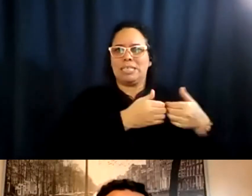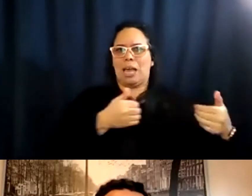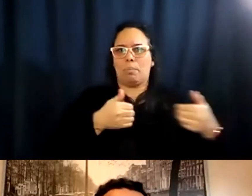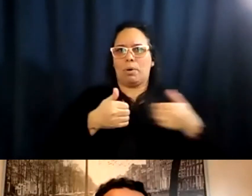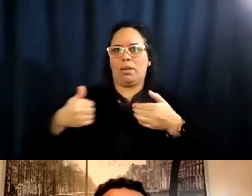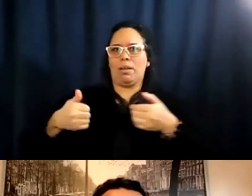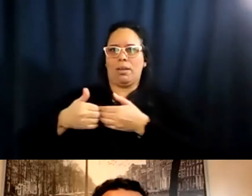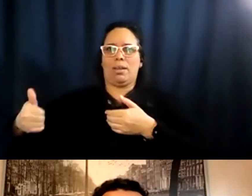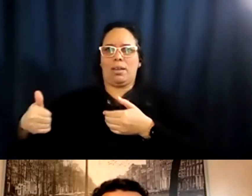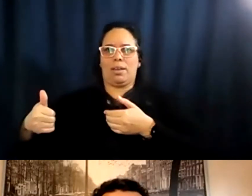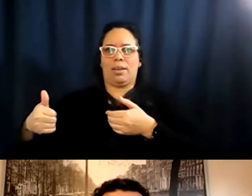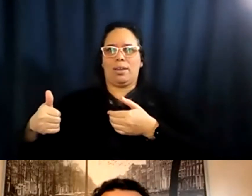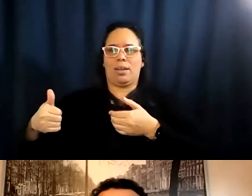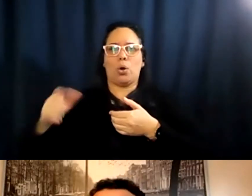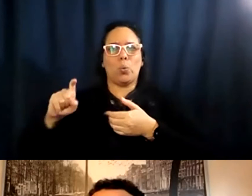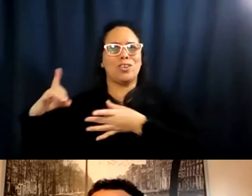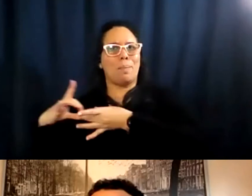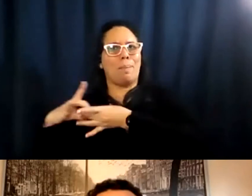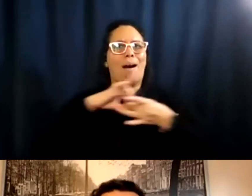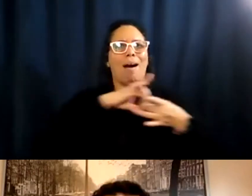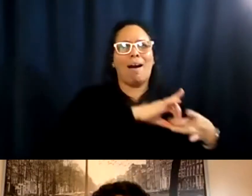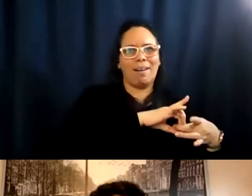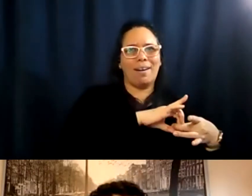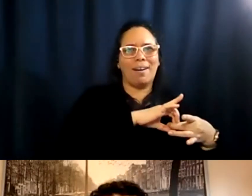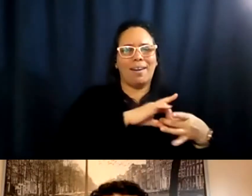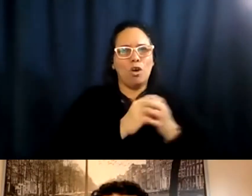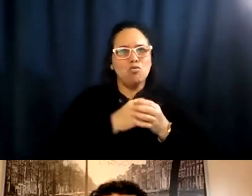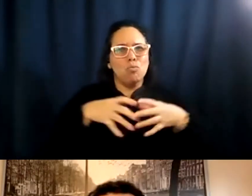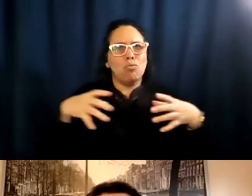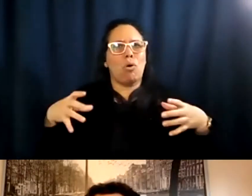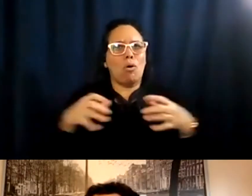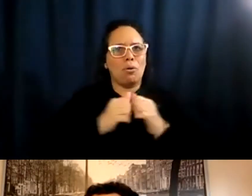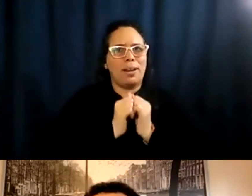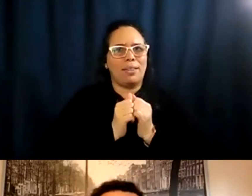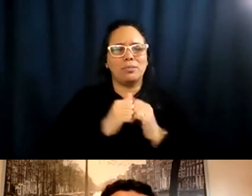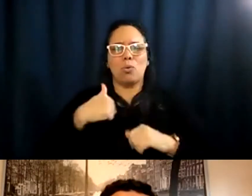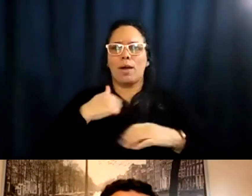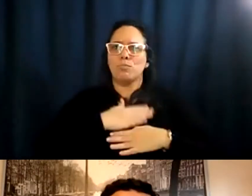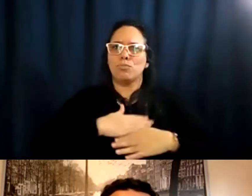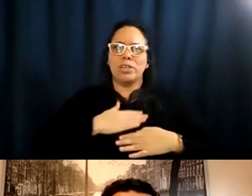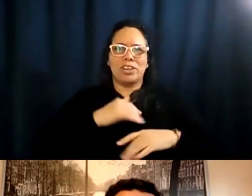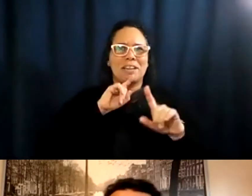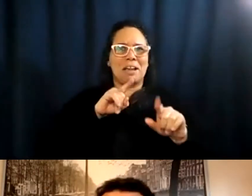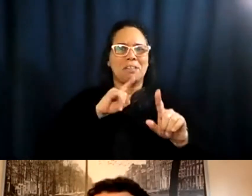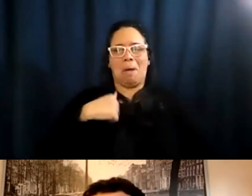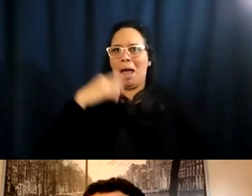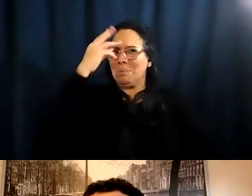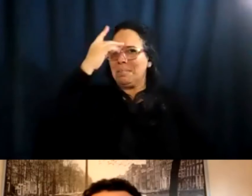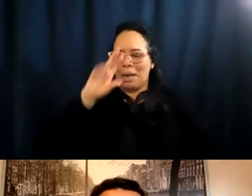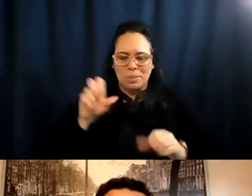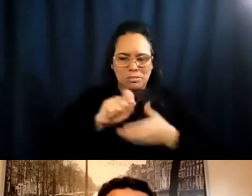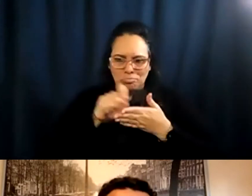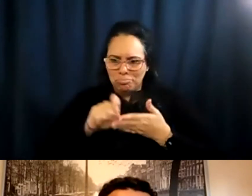be bonds that we grow together with. So I really appreciate all those answers, and they really got me thinking. I was taking so many notes,